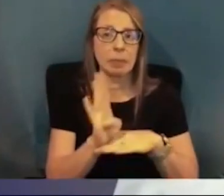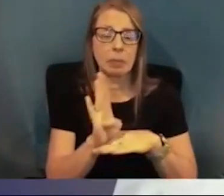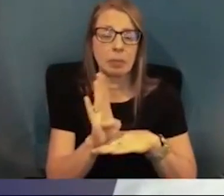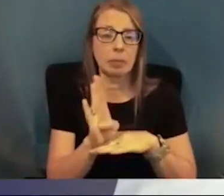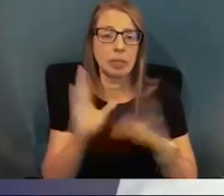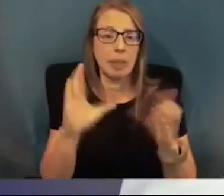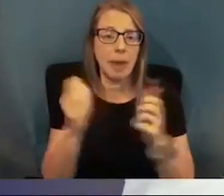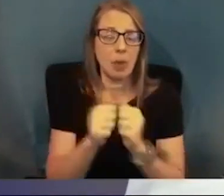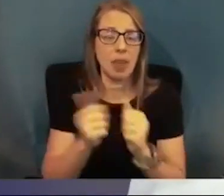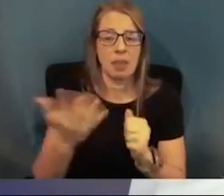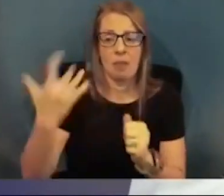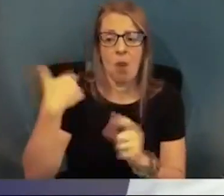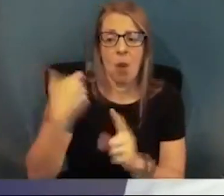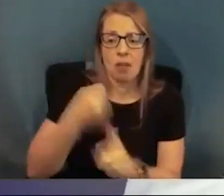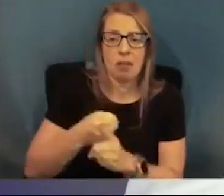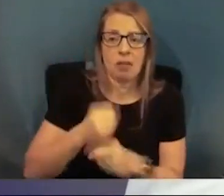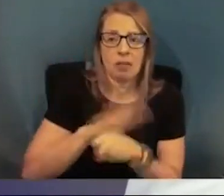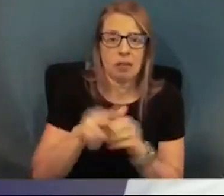That means they need